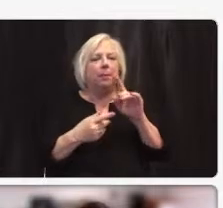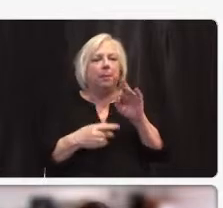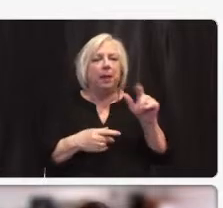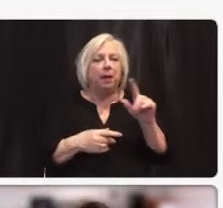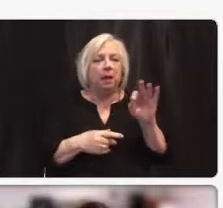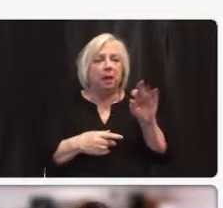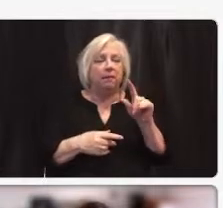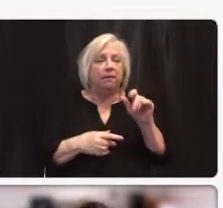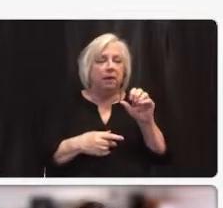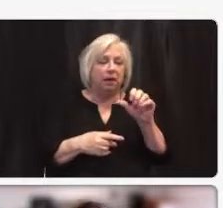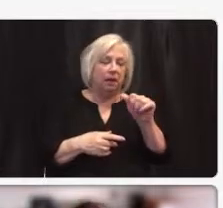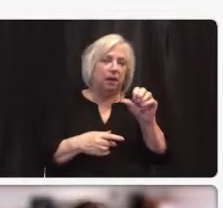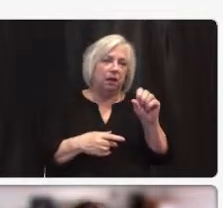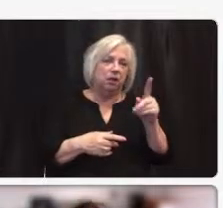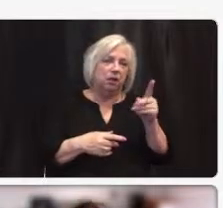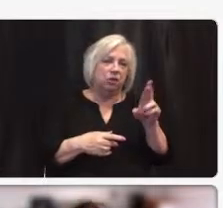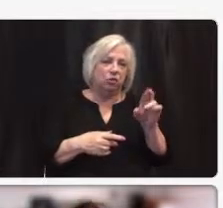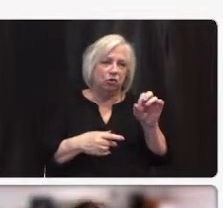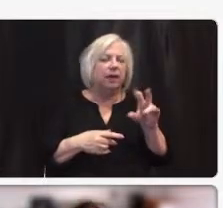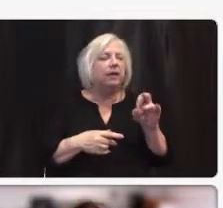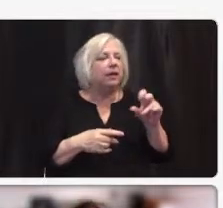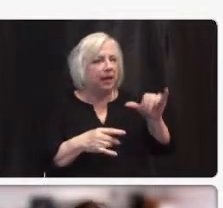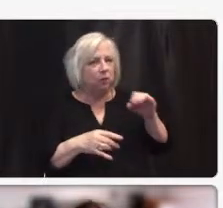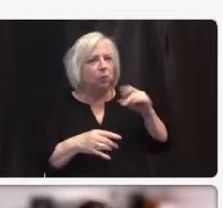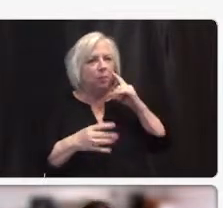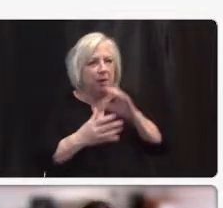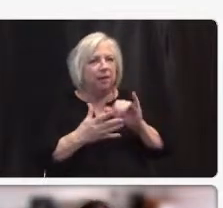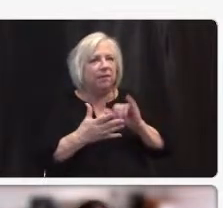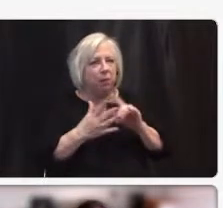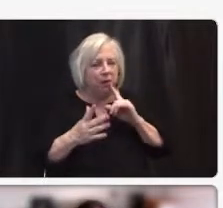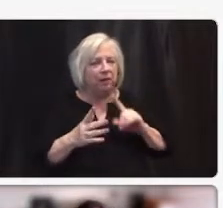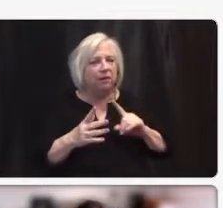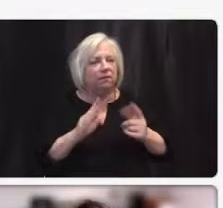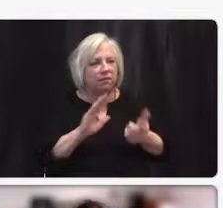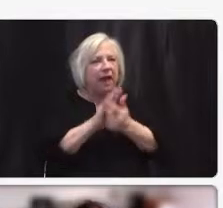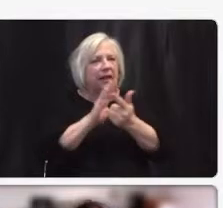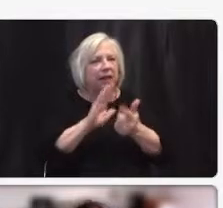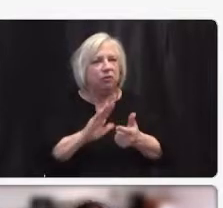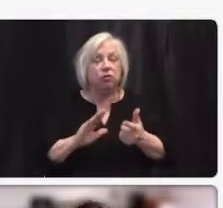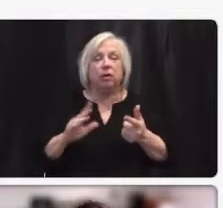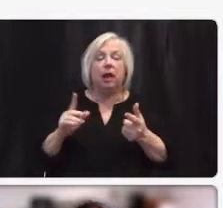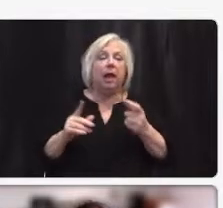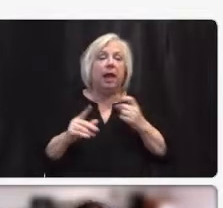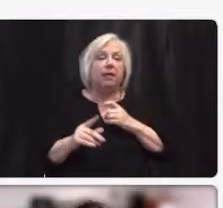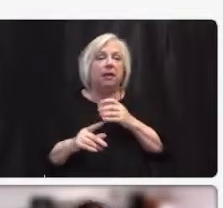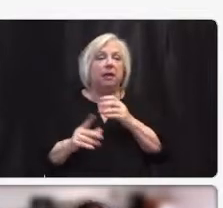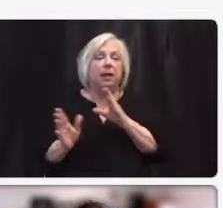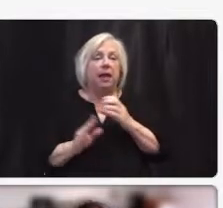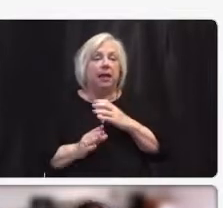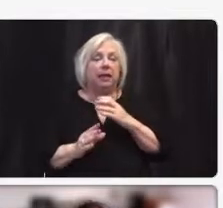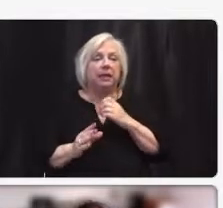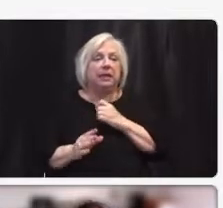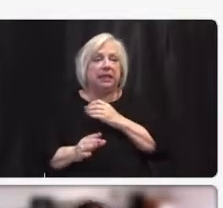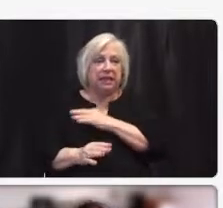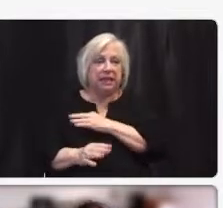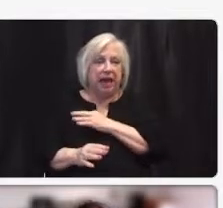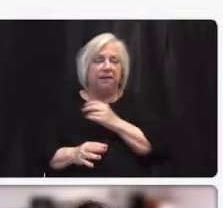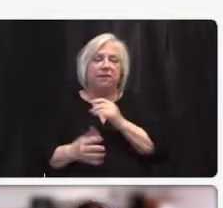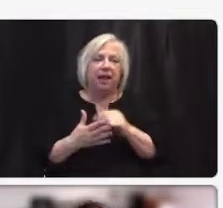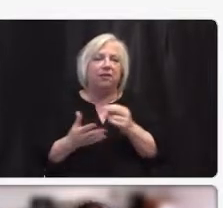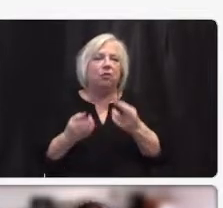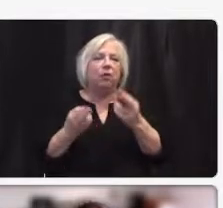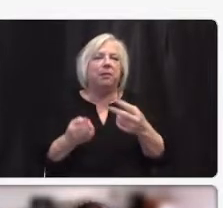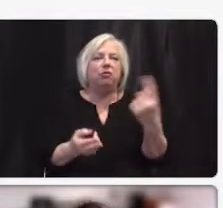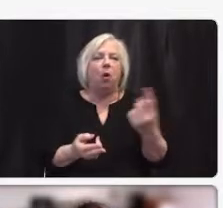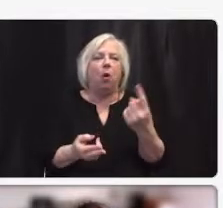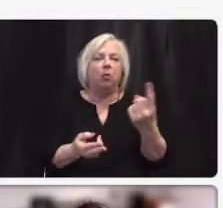assurance. And just to clarify, that's recommendation only. The Planning Commission and the Board of Directors can take